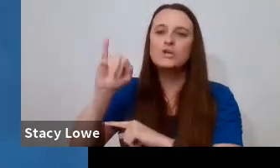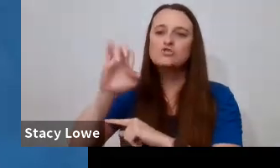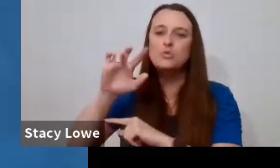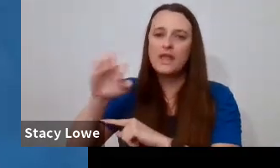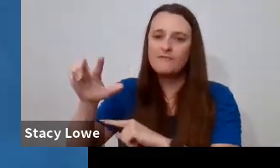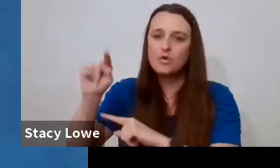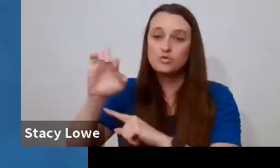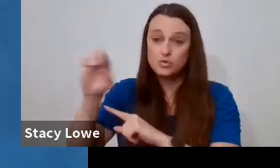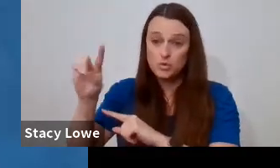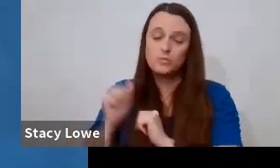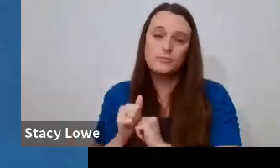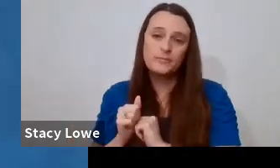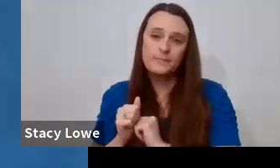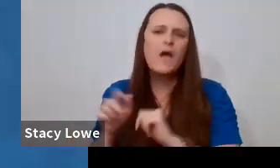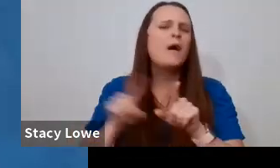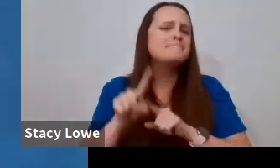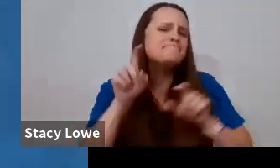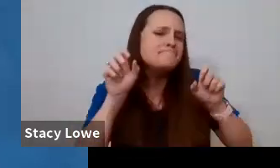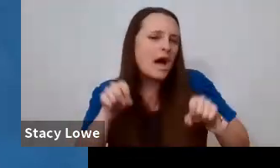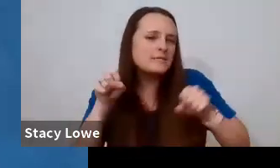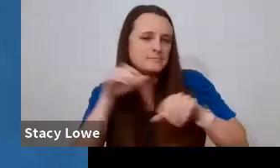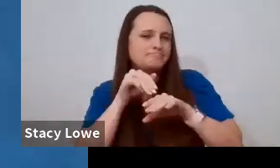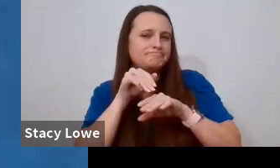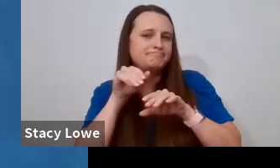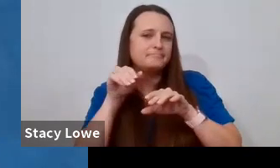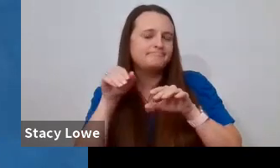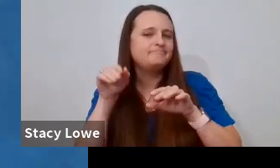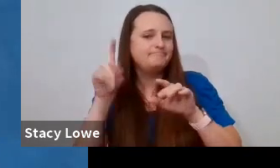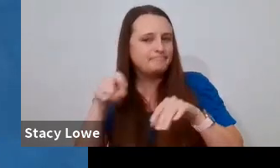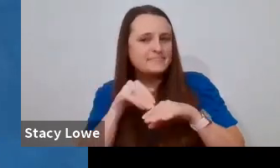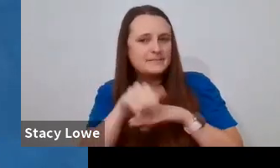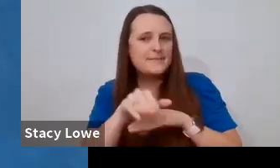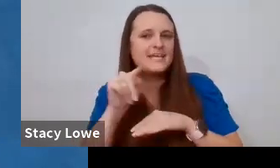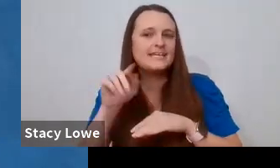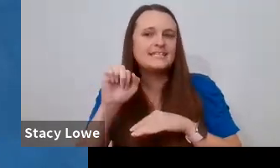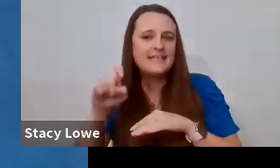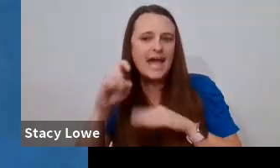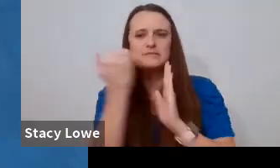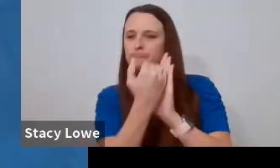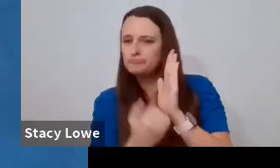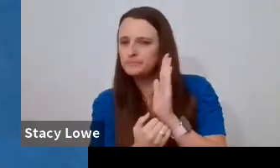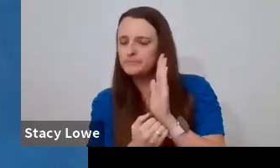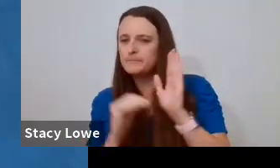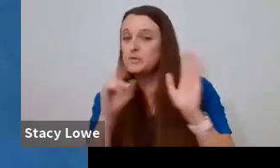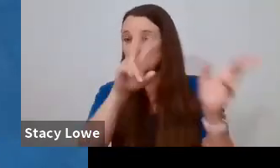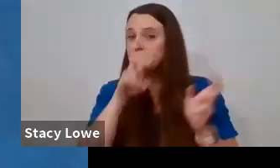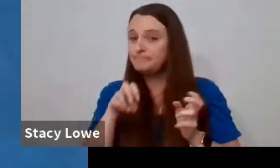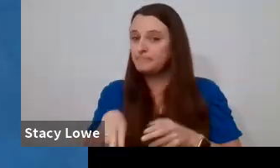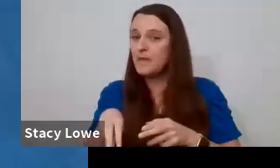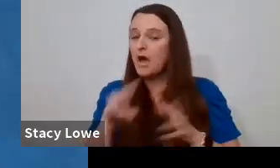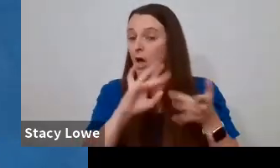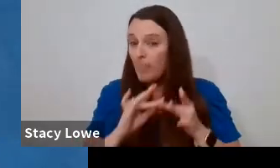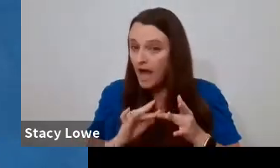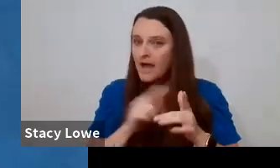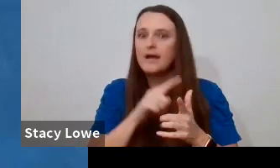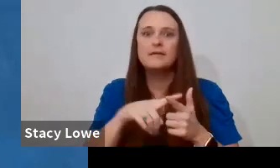be required to submit a tax transcript, which can be acquired either online, over the phone, or